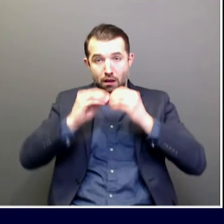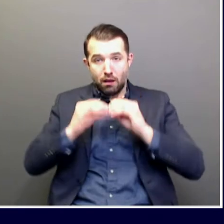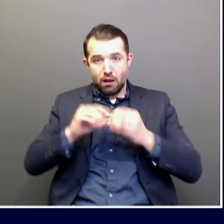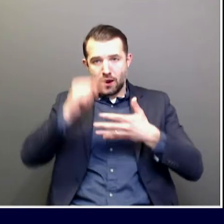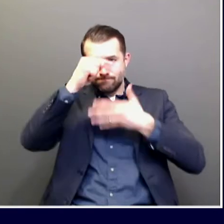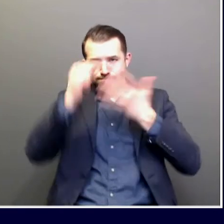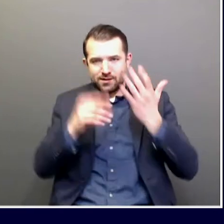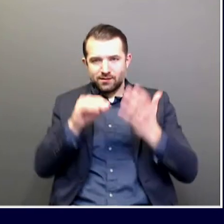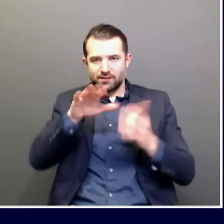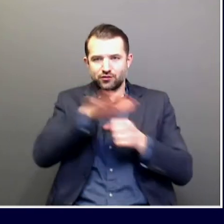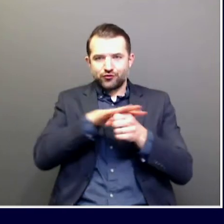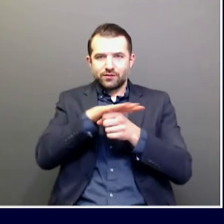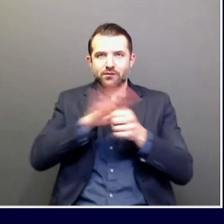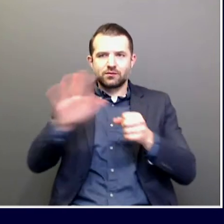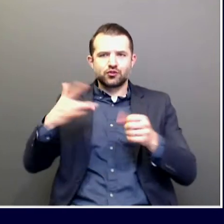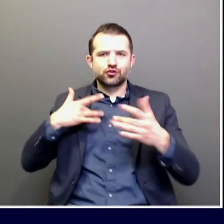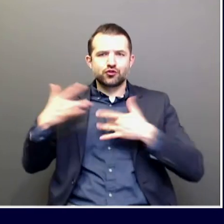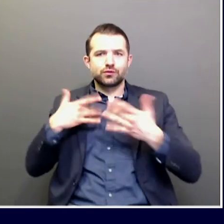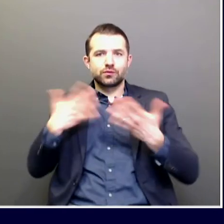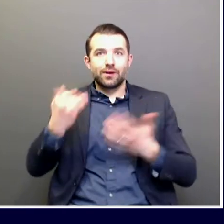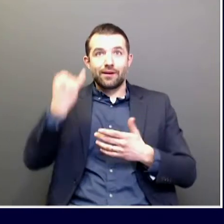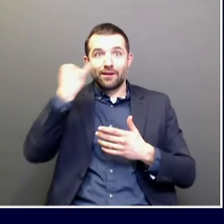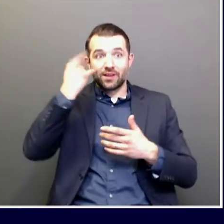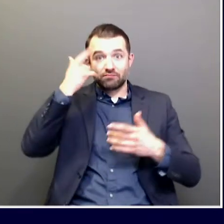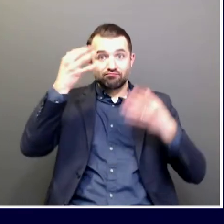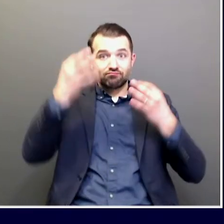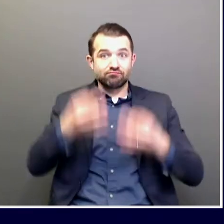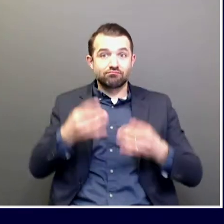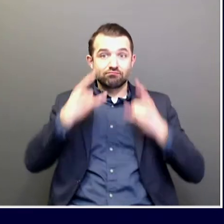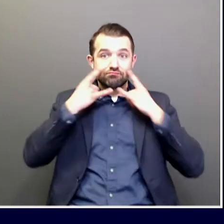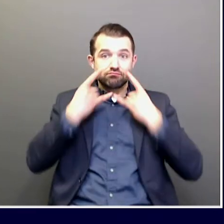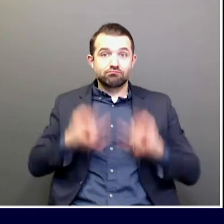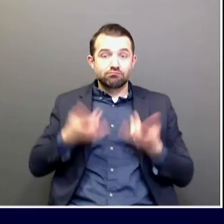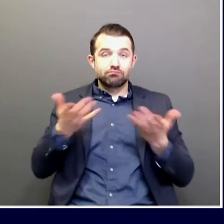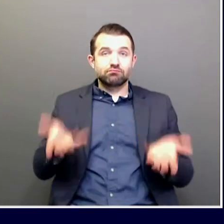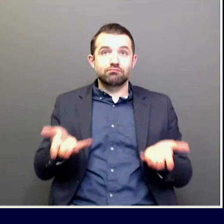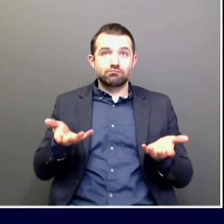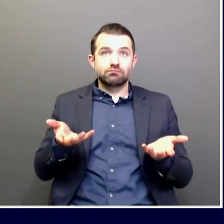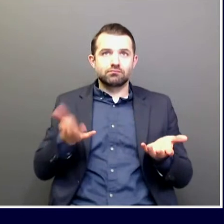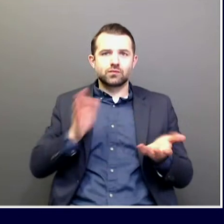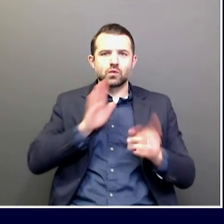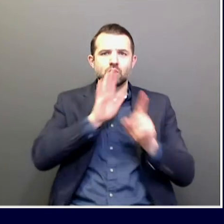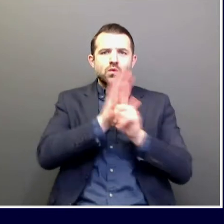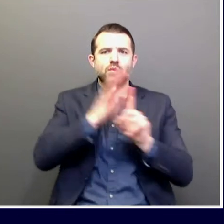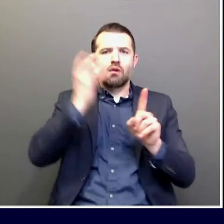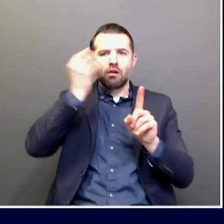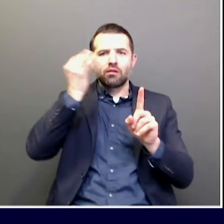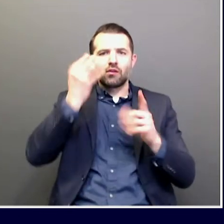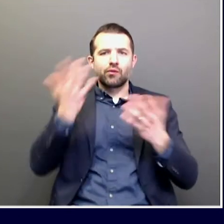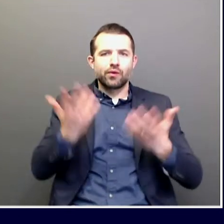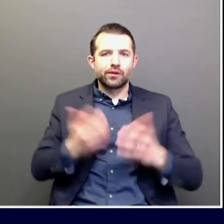meet with school leaders so we can hear about what's on their mind and make sure we're working with them on that.